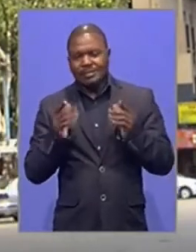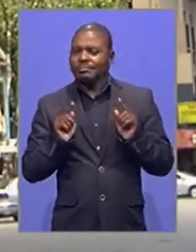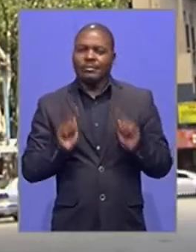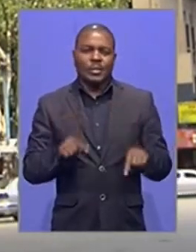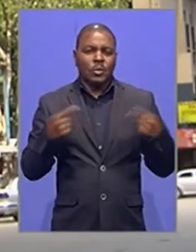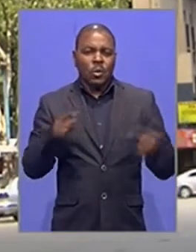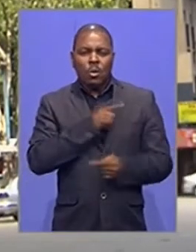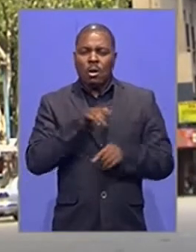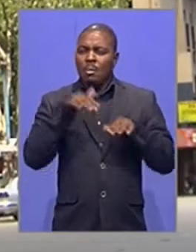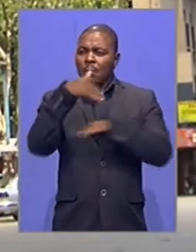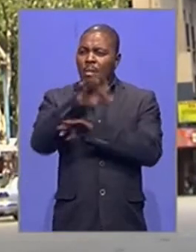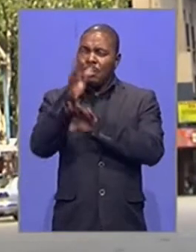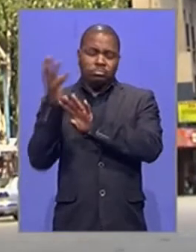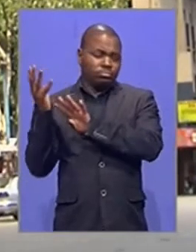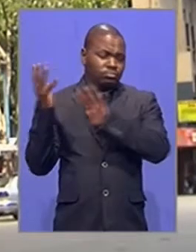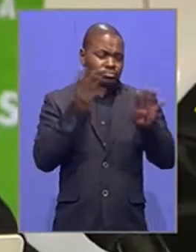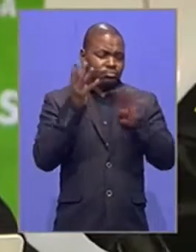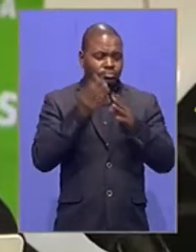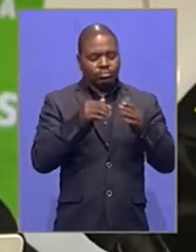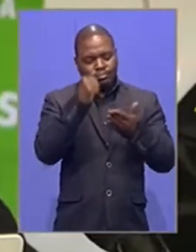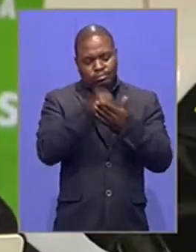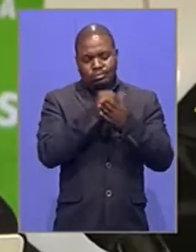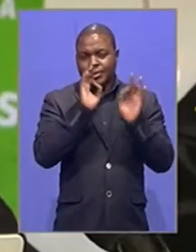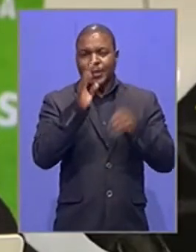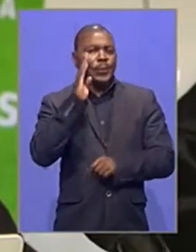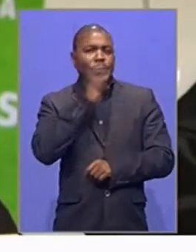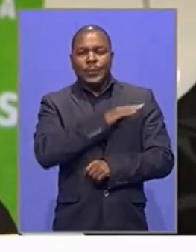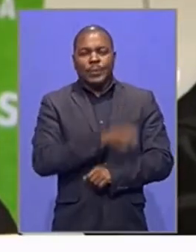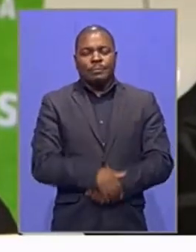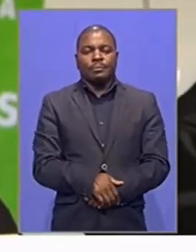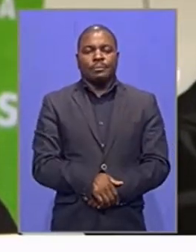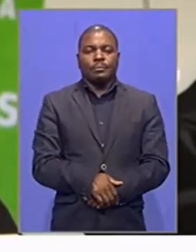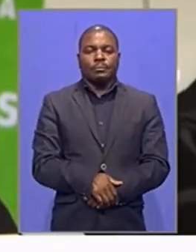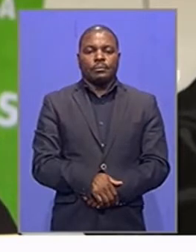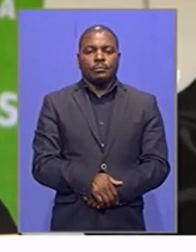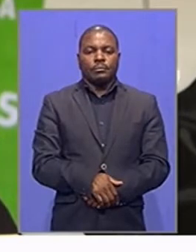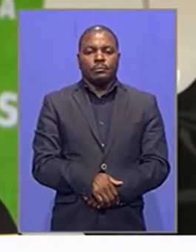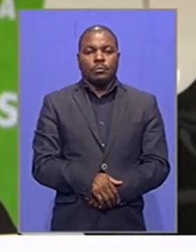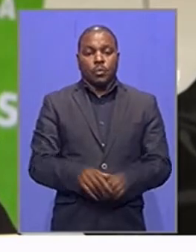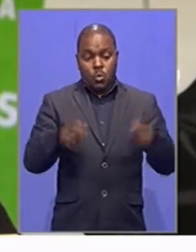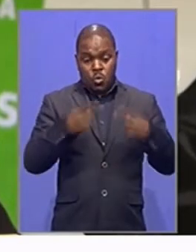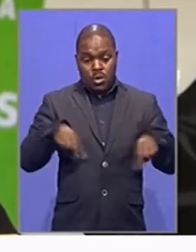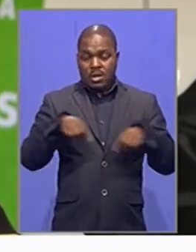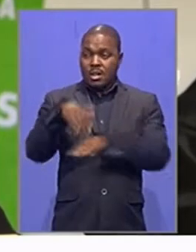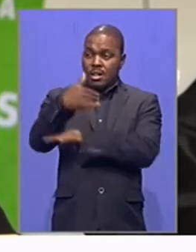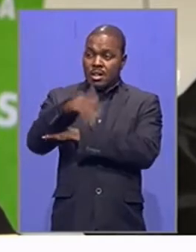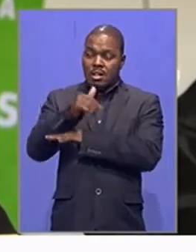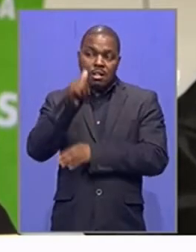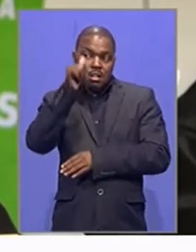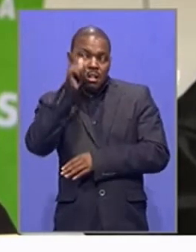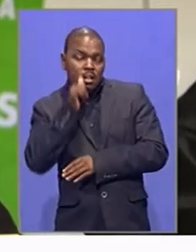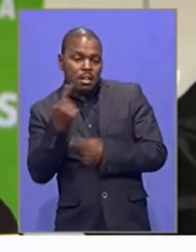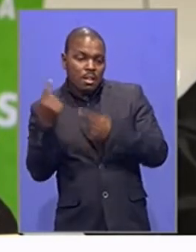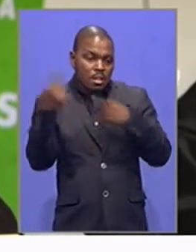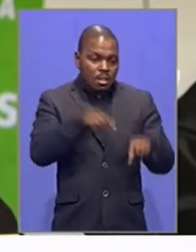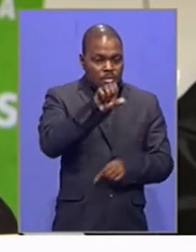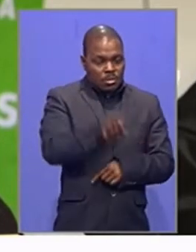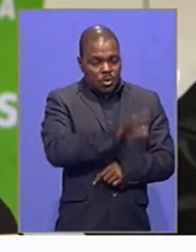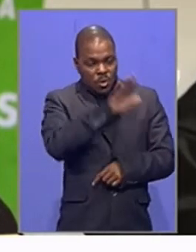ge bafaladi ba hloka mangwalo. We will be addressing illegal immigration through